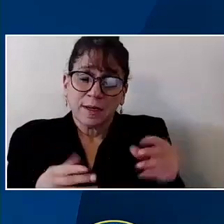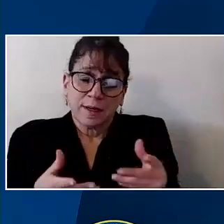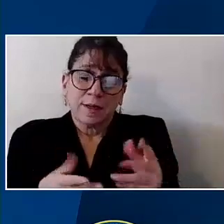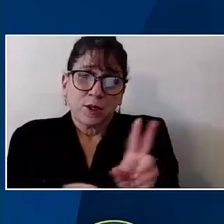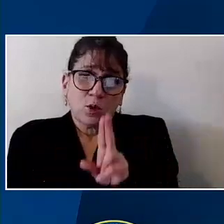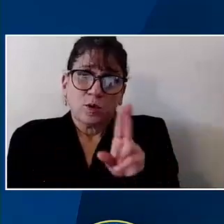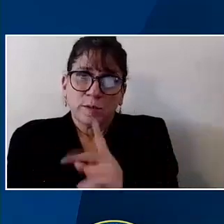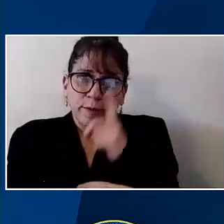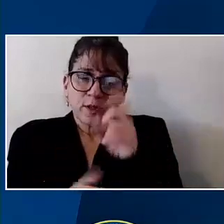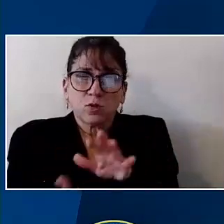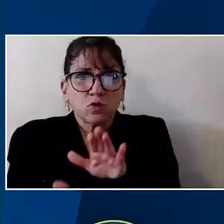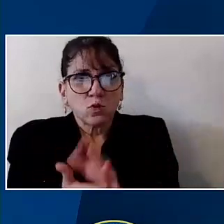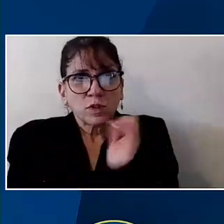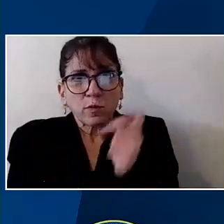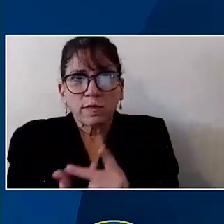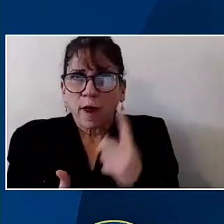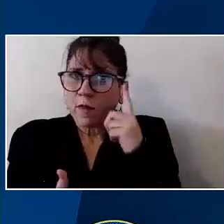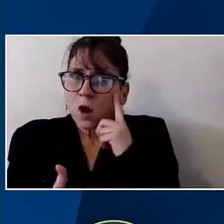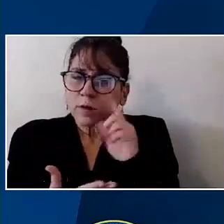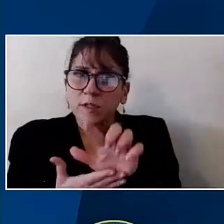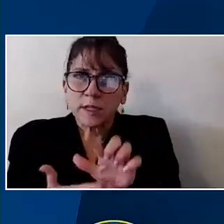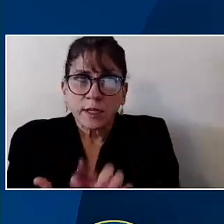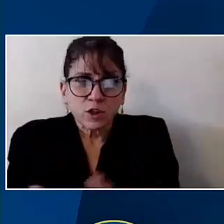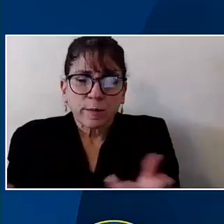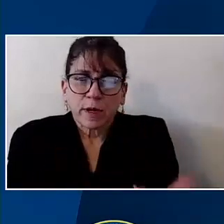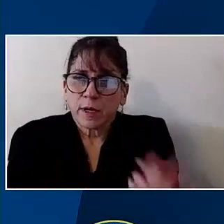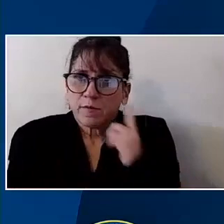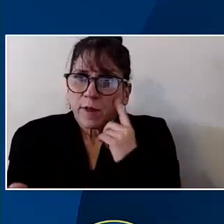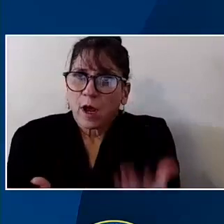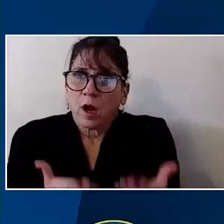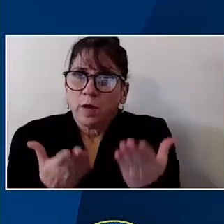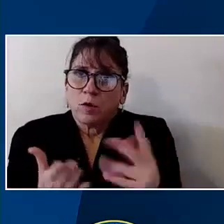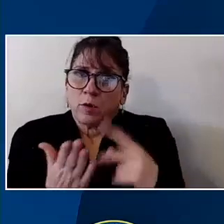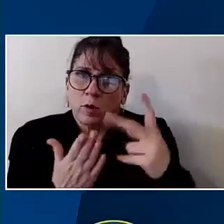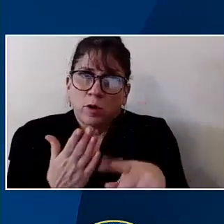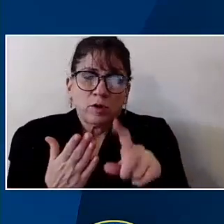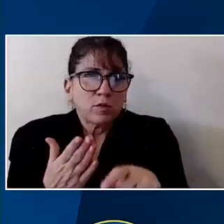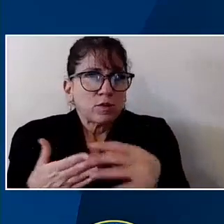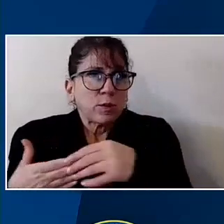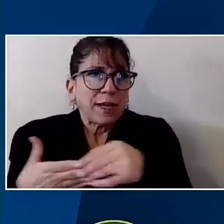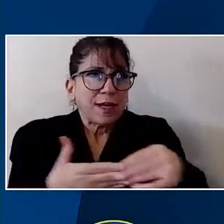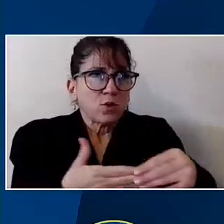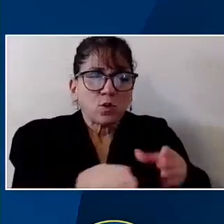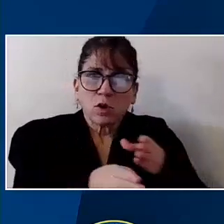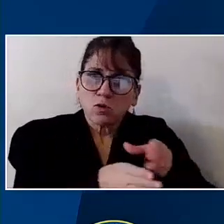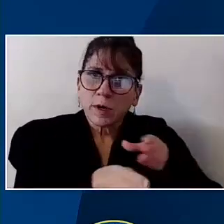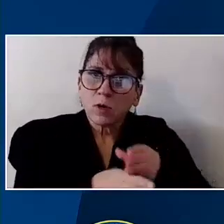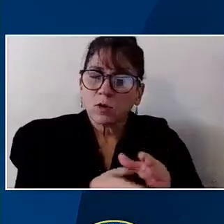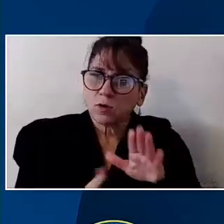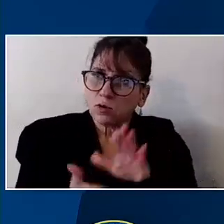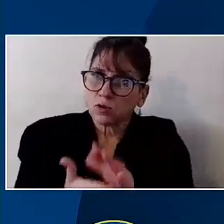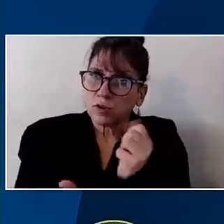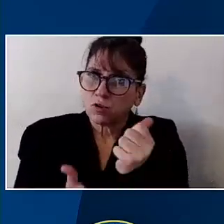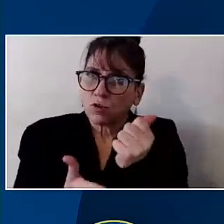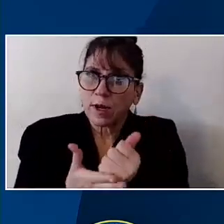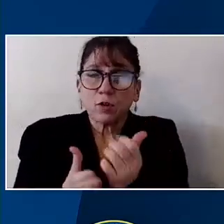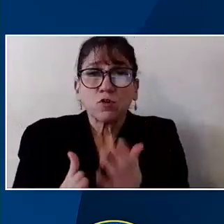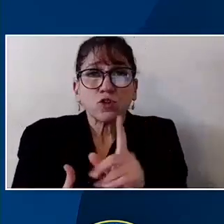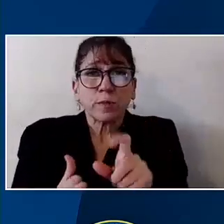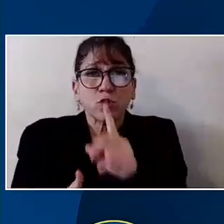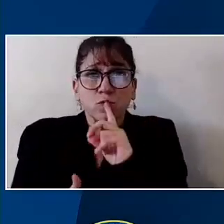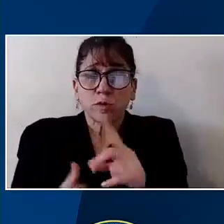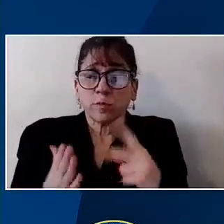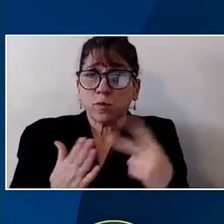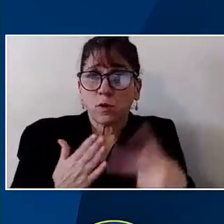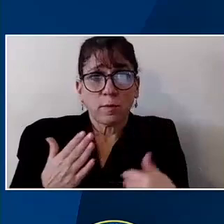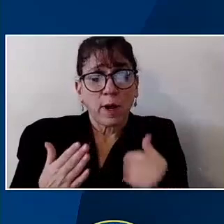approved, I thought it was legitimate. I think if a school offers a program that was supposed to lead to a career, the school's accreditor should make sure the program has